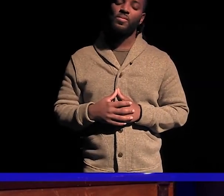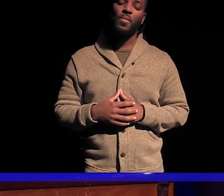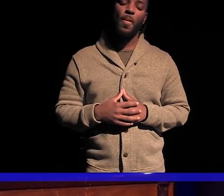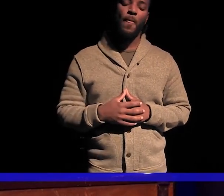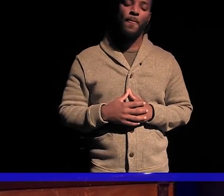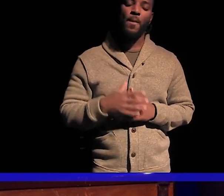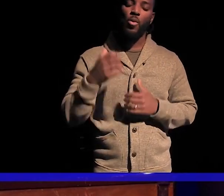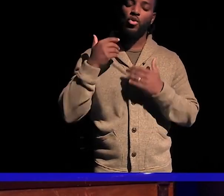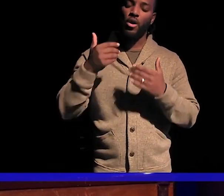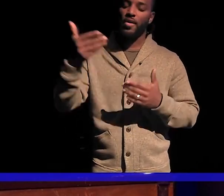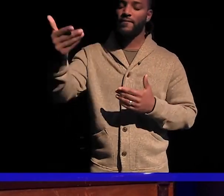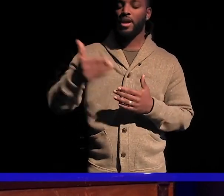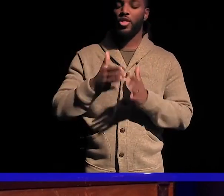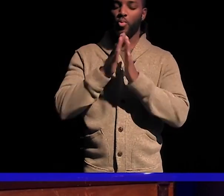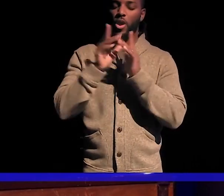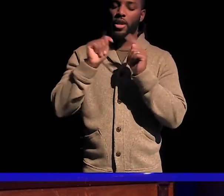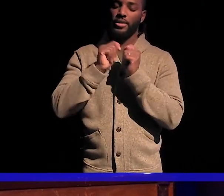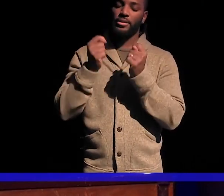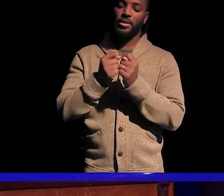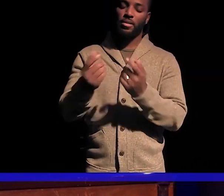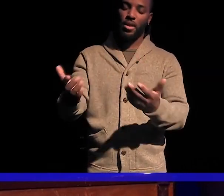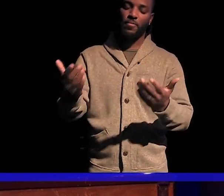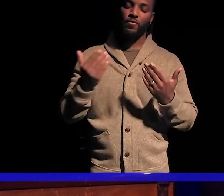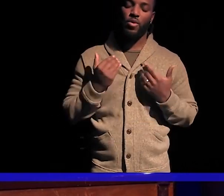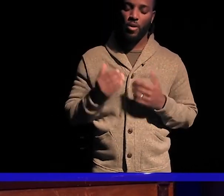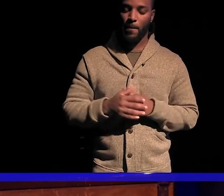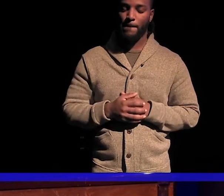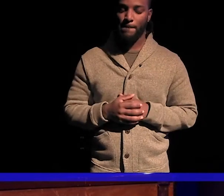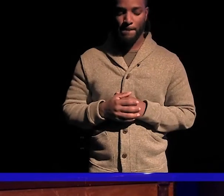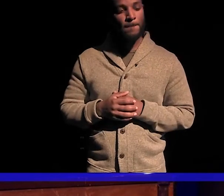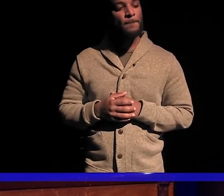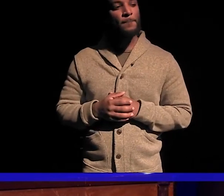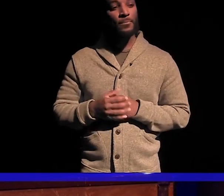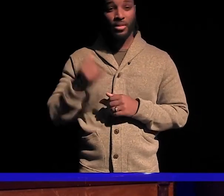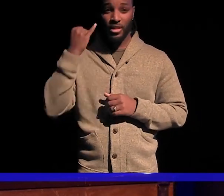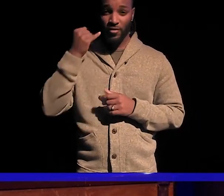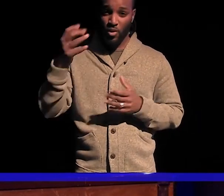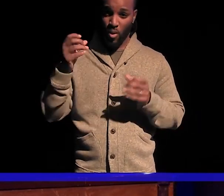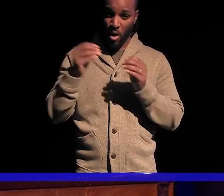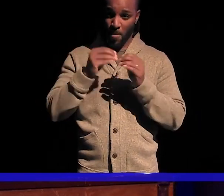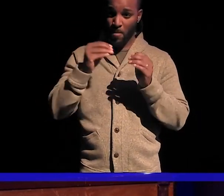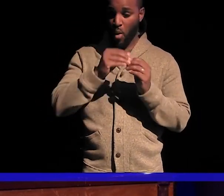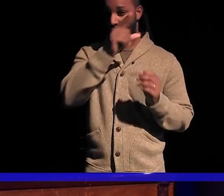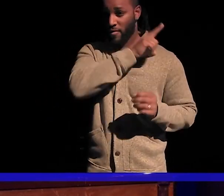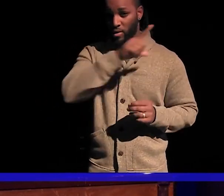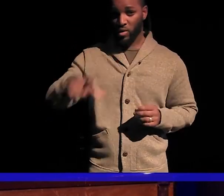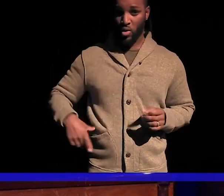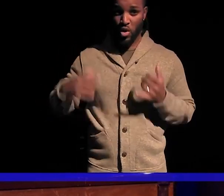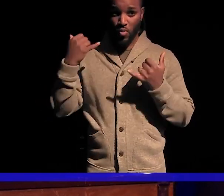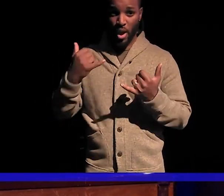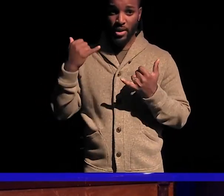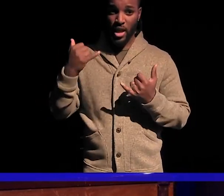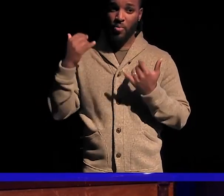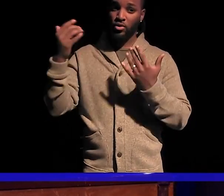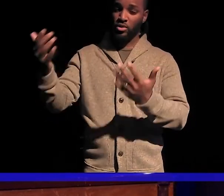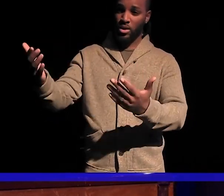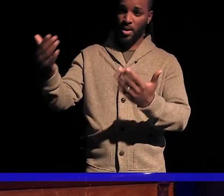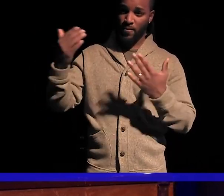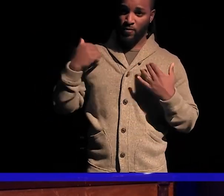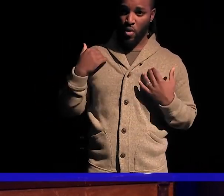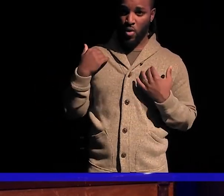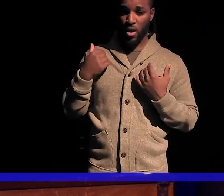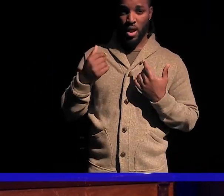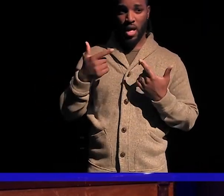I want to go ahead and invite the prayer teams to come forward. If you want more of the Lord right now, I want you to come forward and get